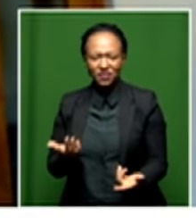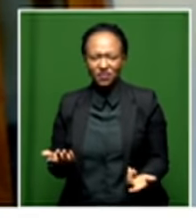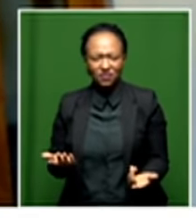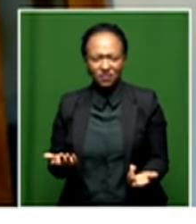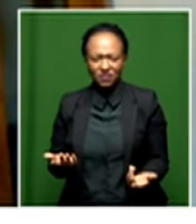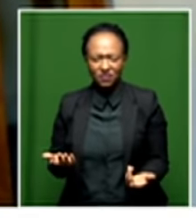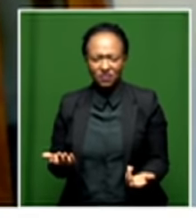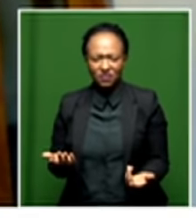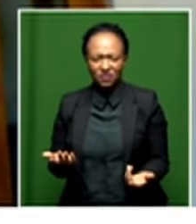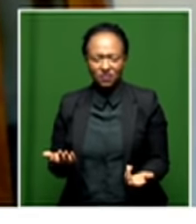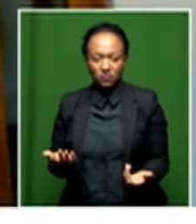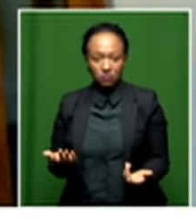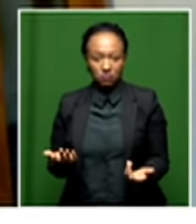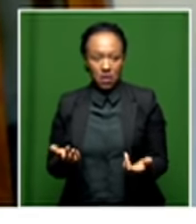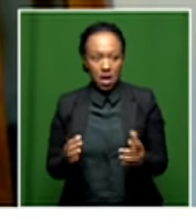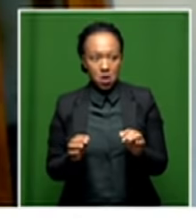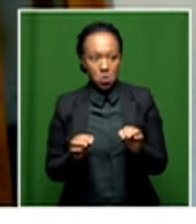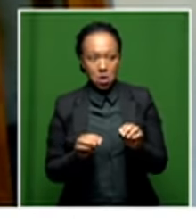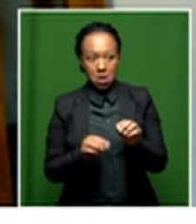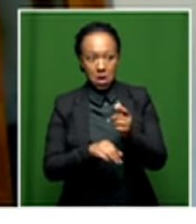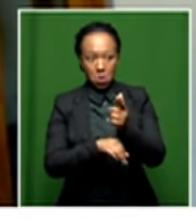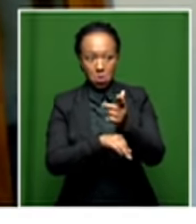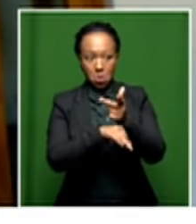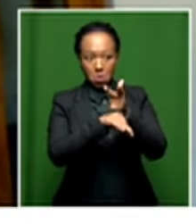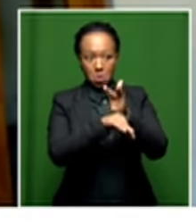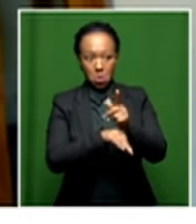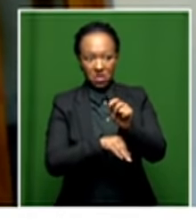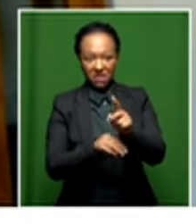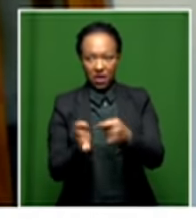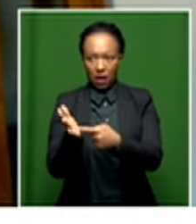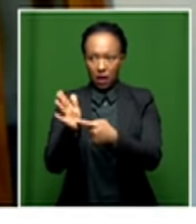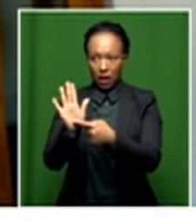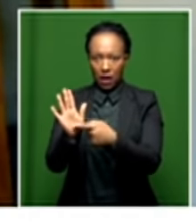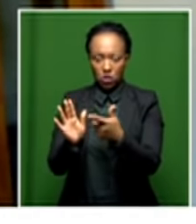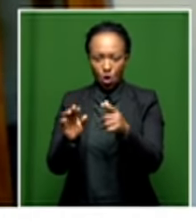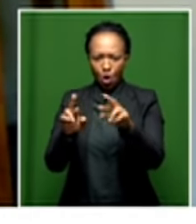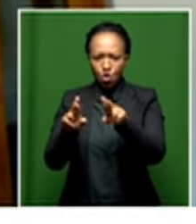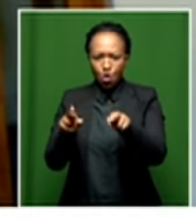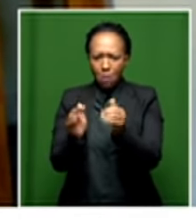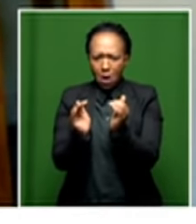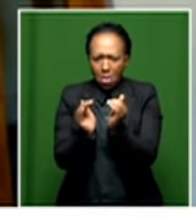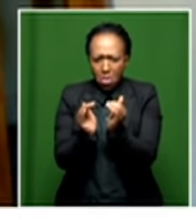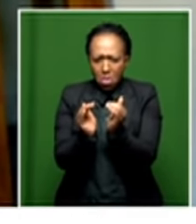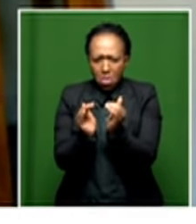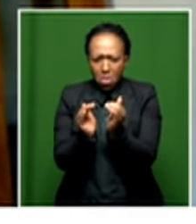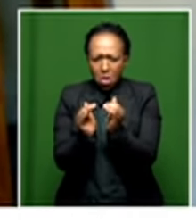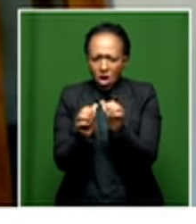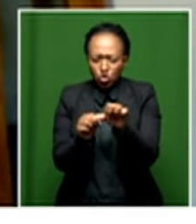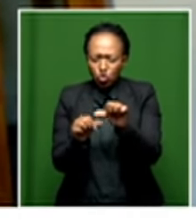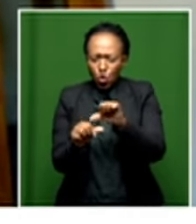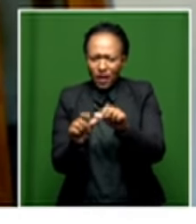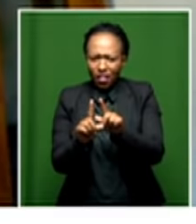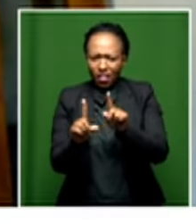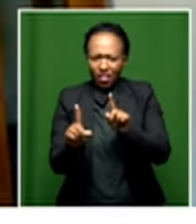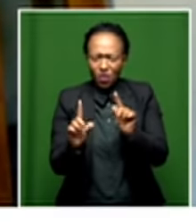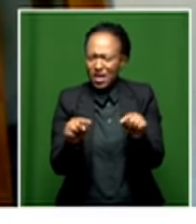then that appears in the media. We cannot. It defies the purpose of us trying